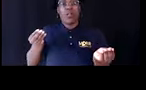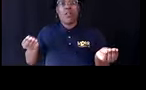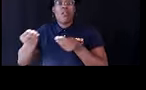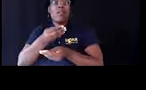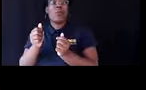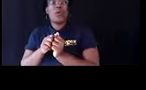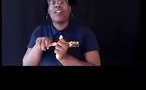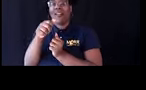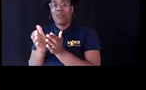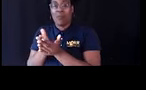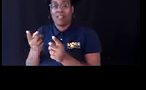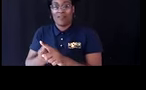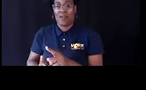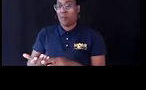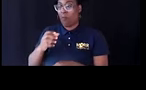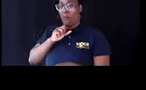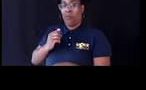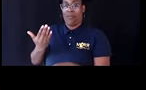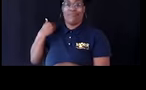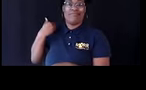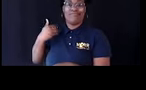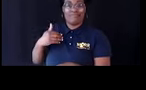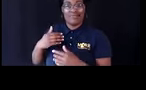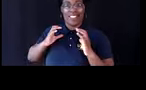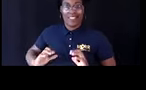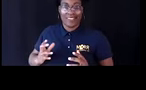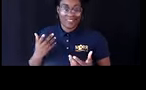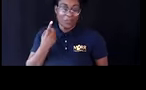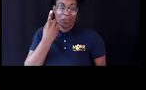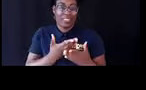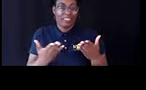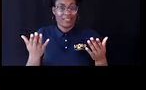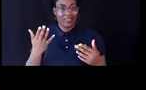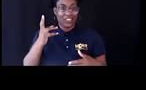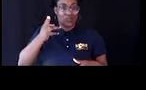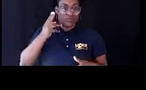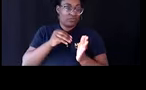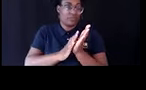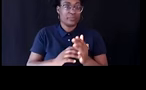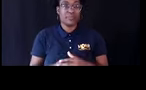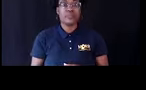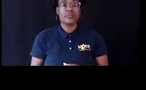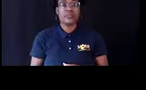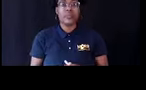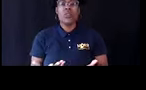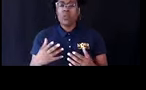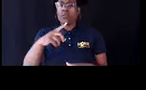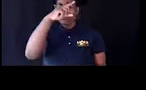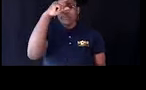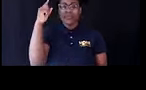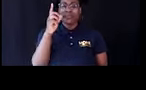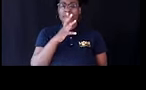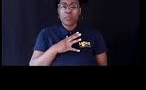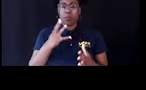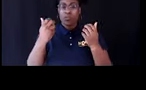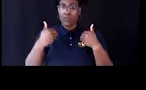very recently. But because of the work of brilliant Black trans women, we're able to have more images that we can have for our